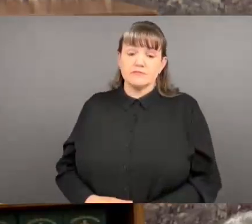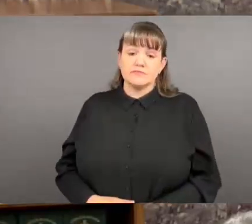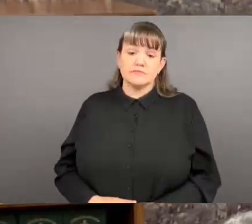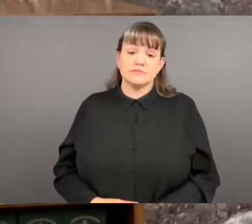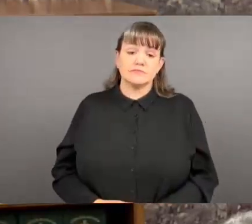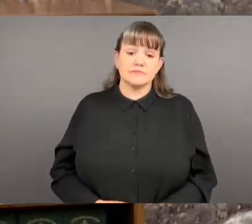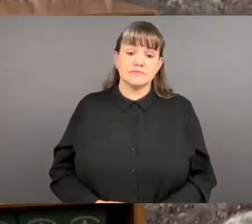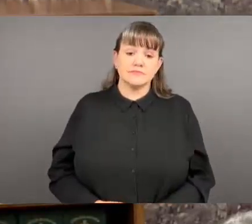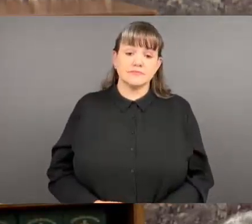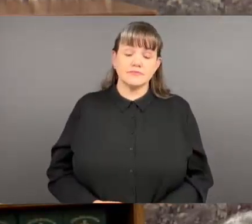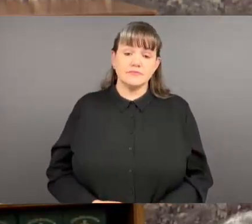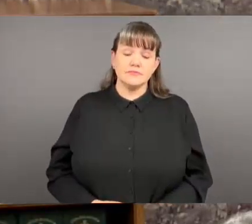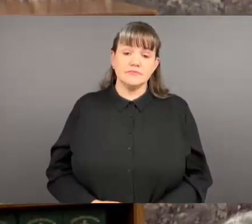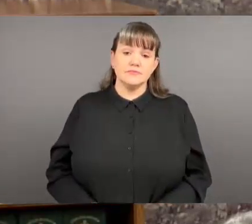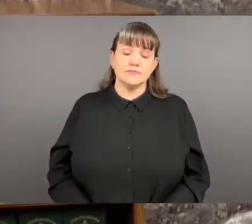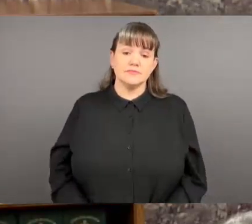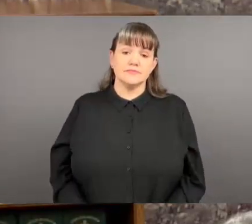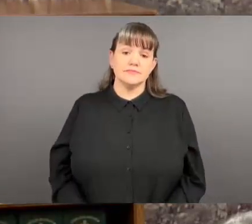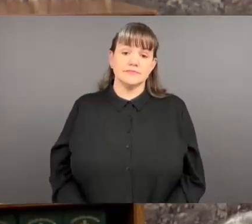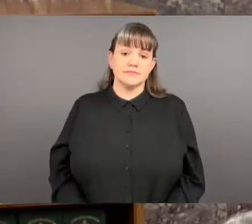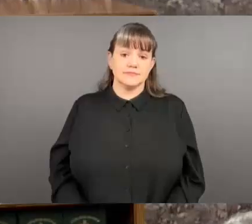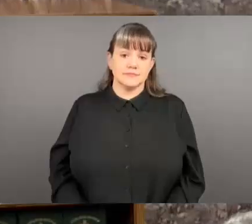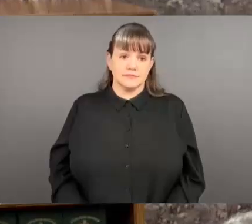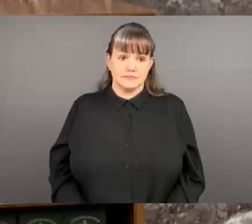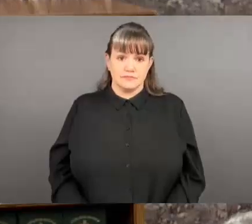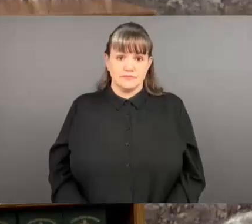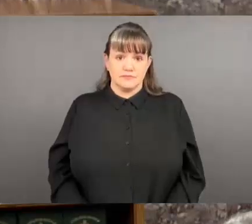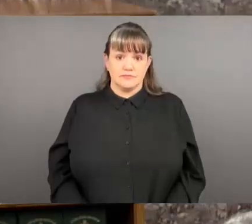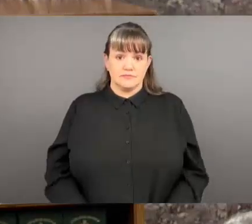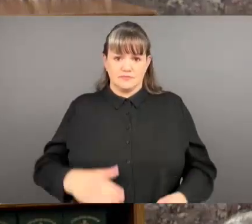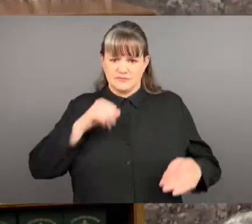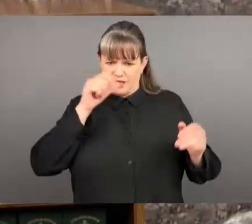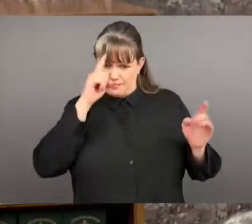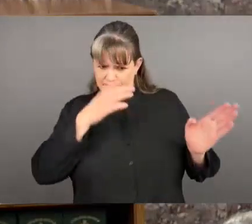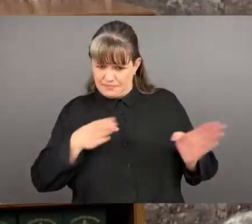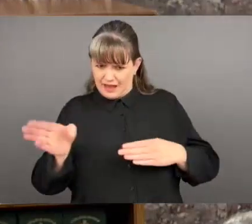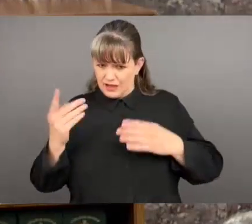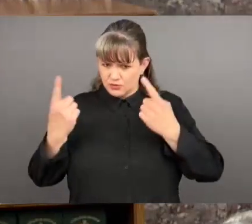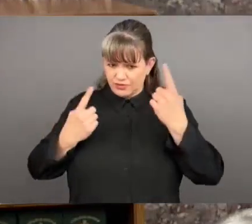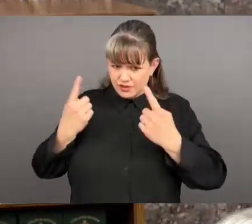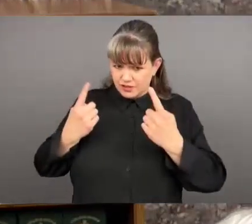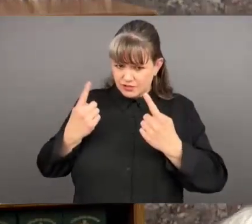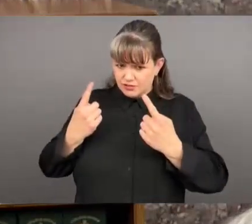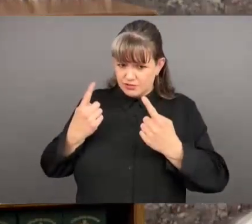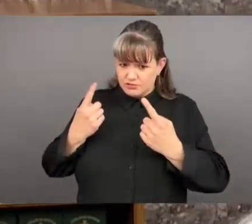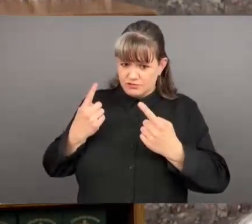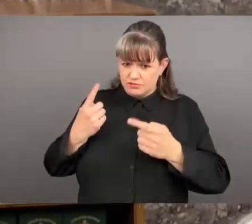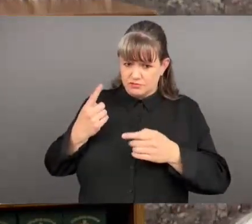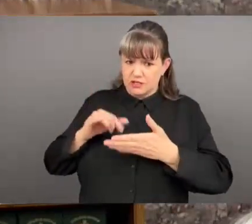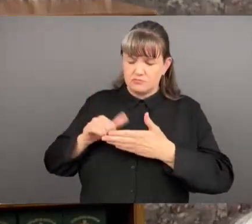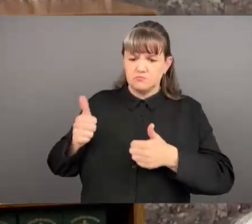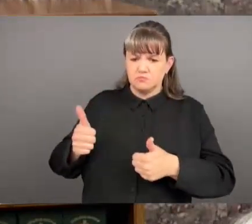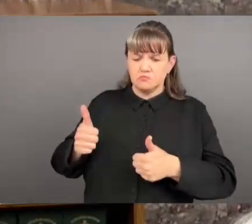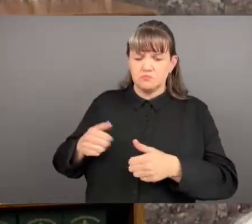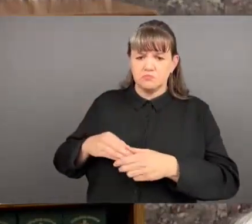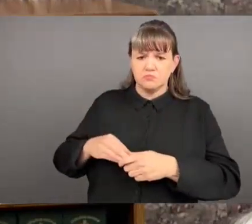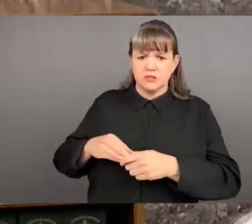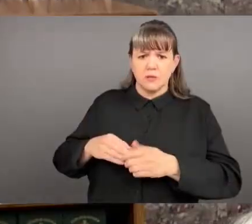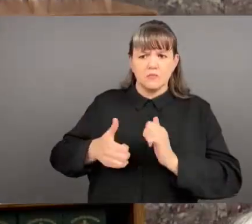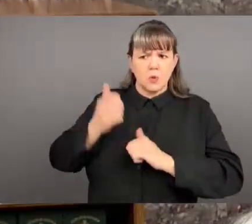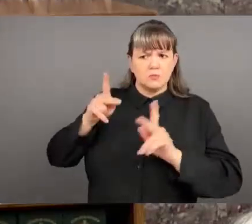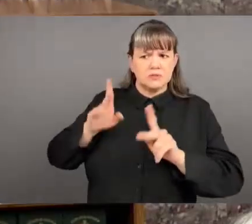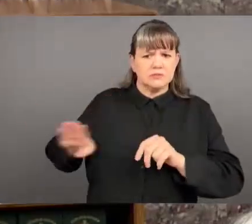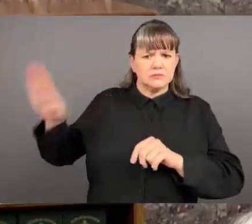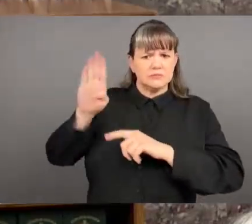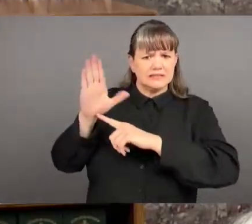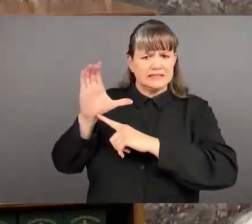get that clear commitment. But regardless of that, most British Columbians in this province are within $200 of not being able to